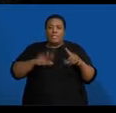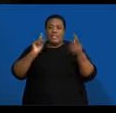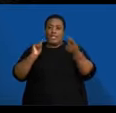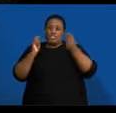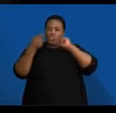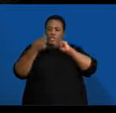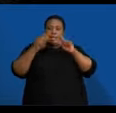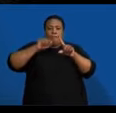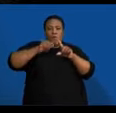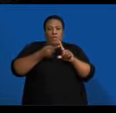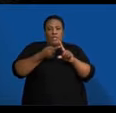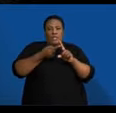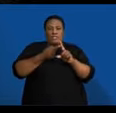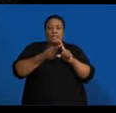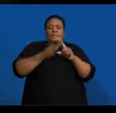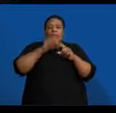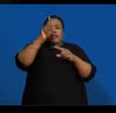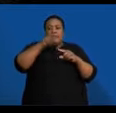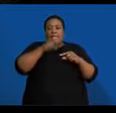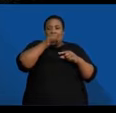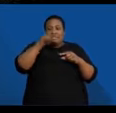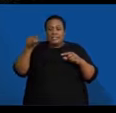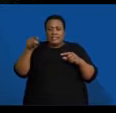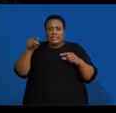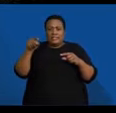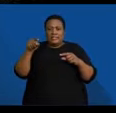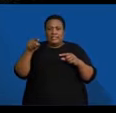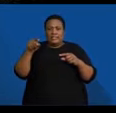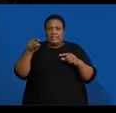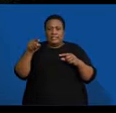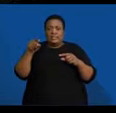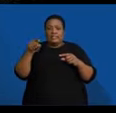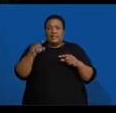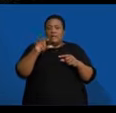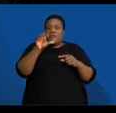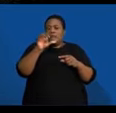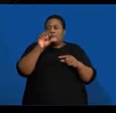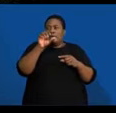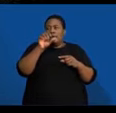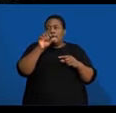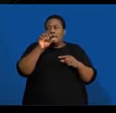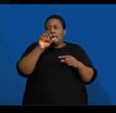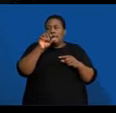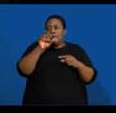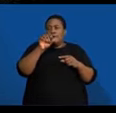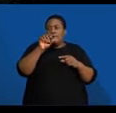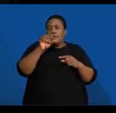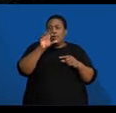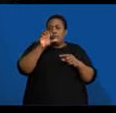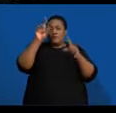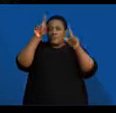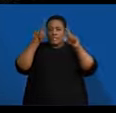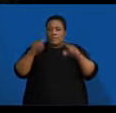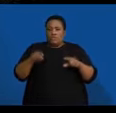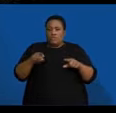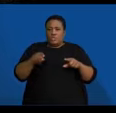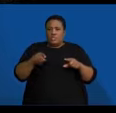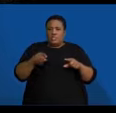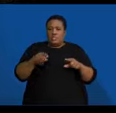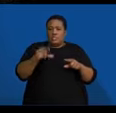meaning the axis of symmetry. So I'm just going to call it the AOS, right? Axis of